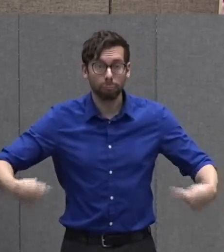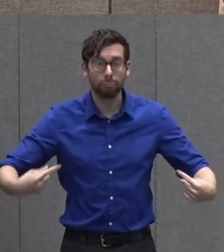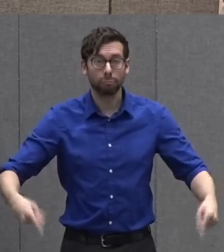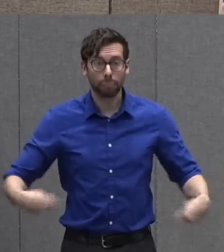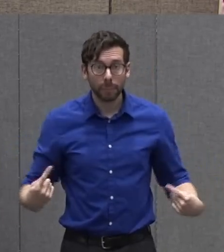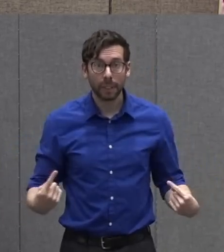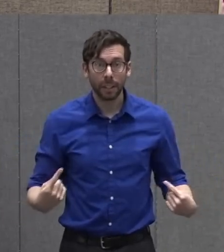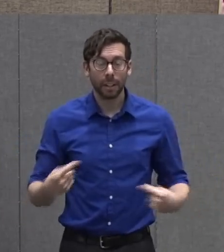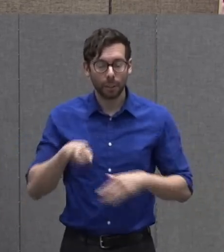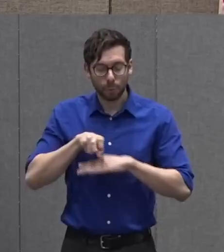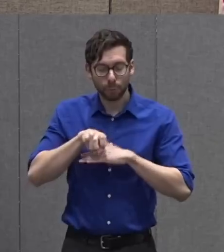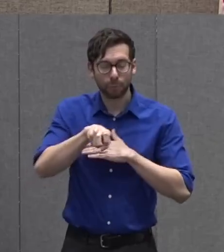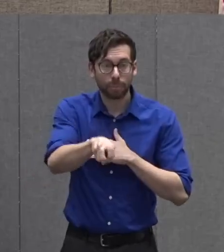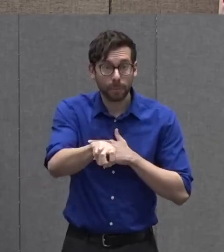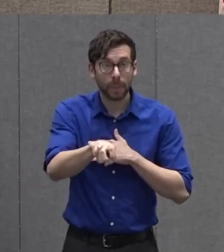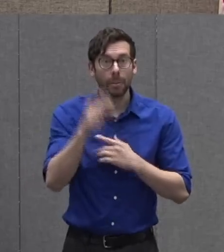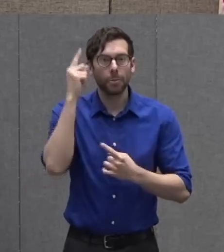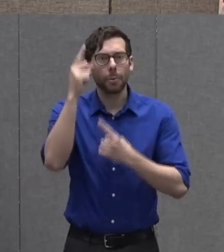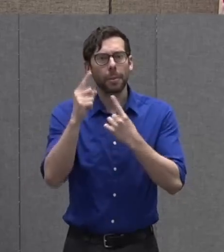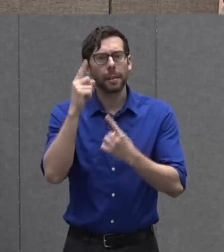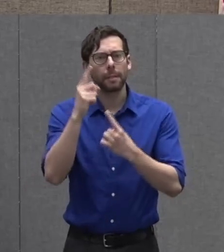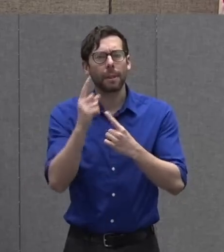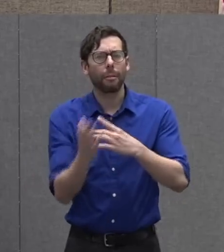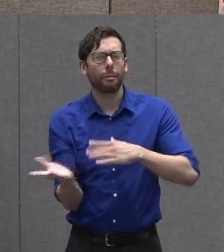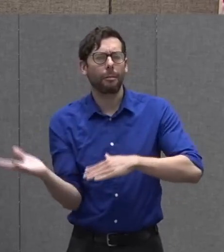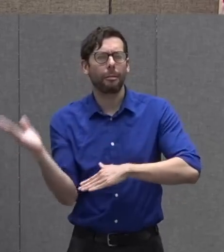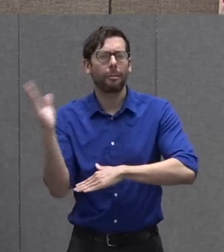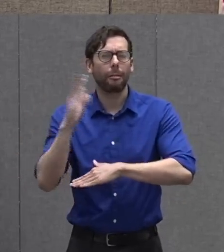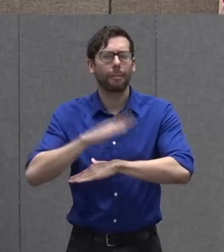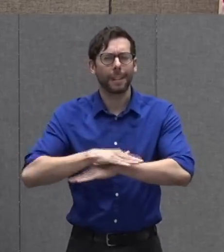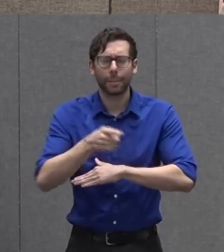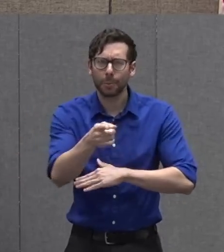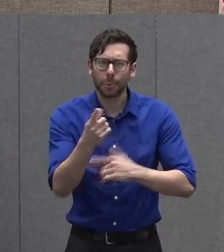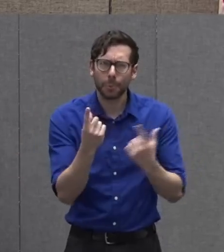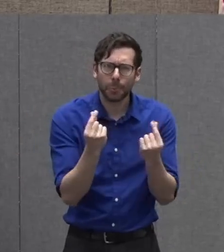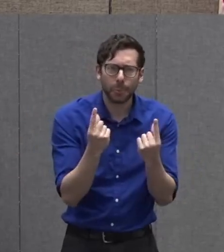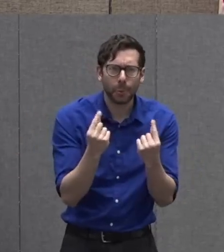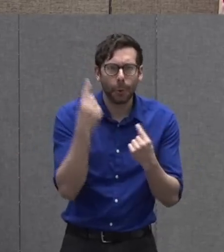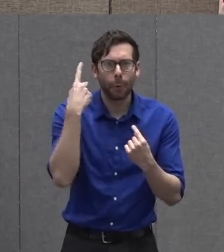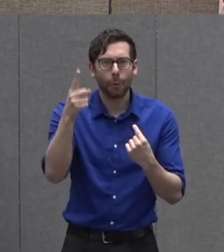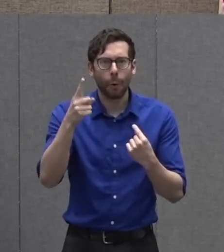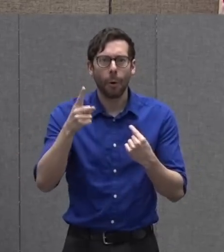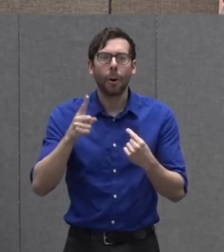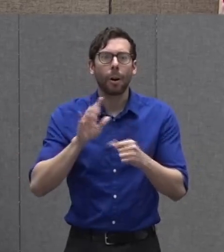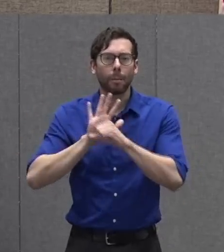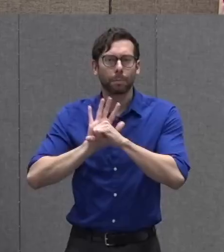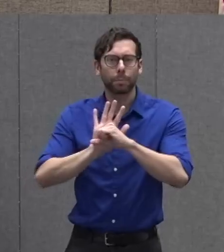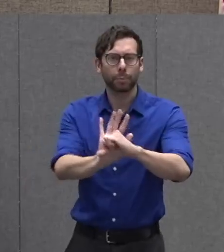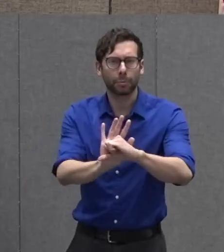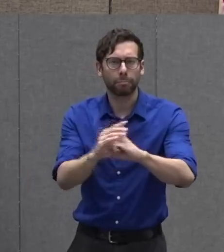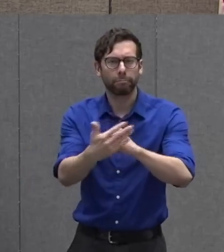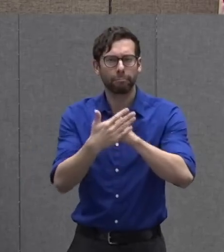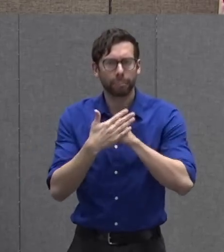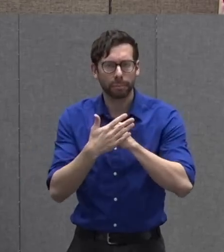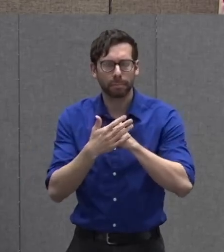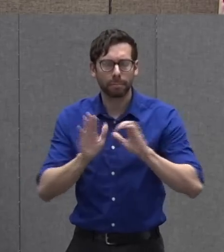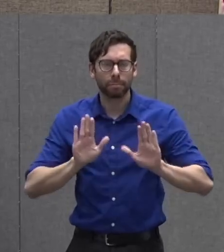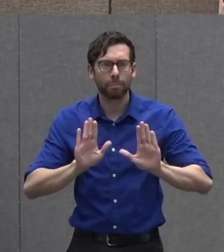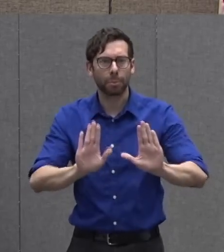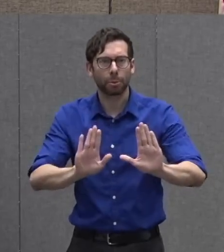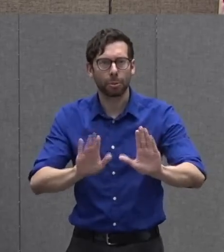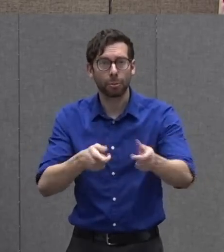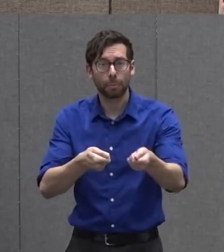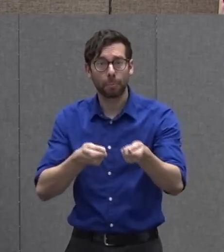you do all the time to push and pull. So I brought with us some things for us